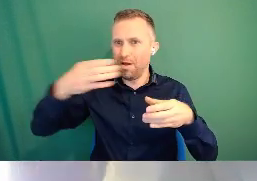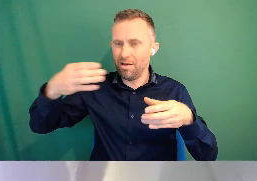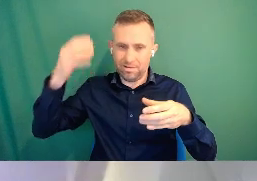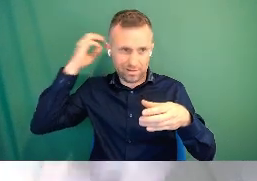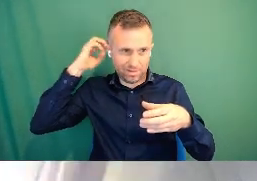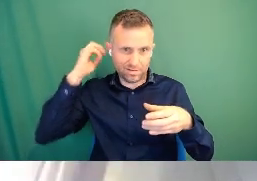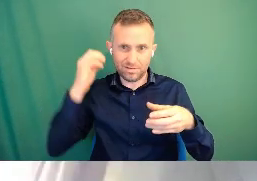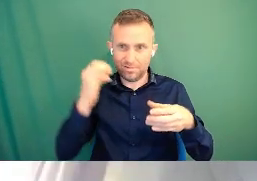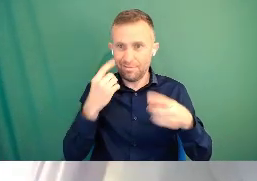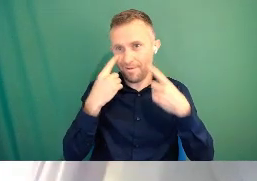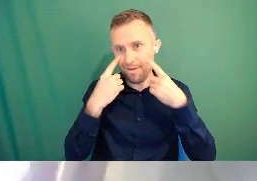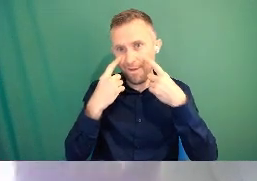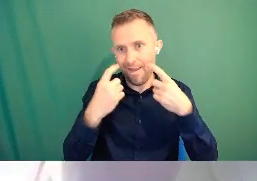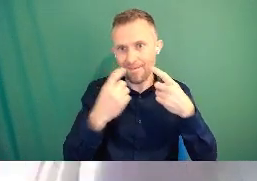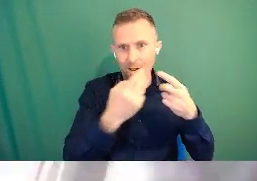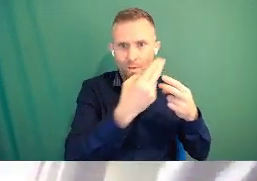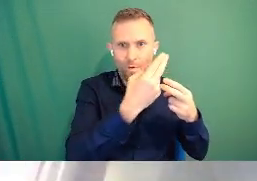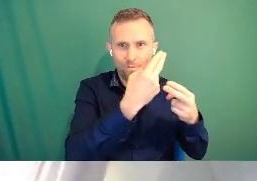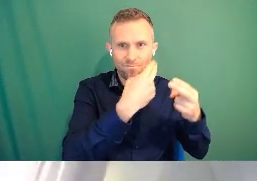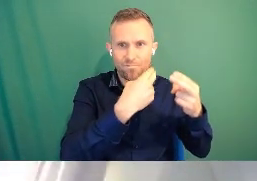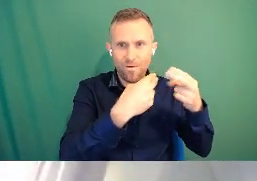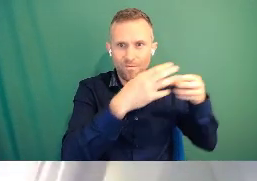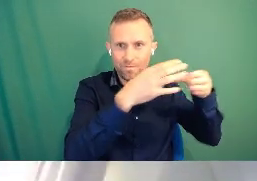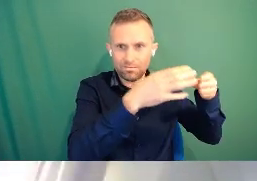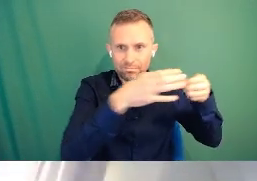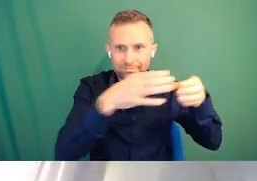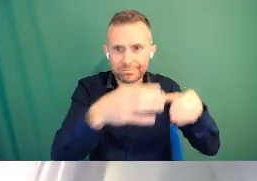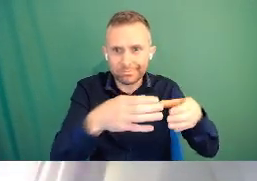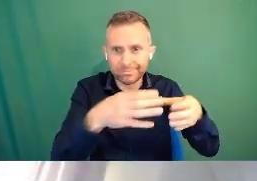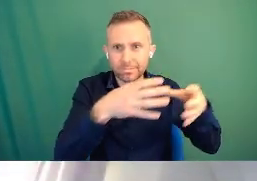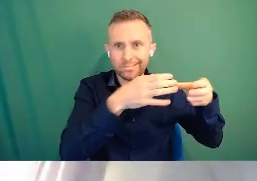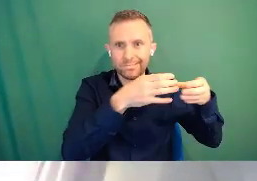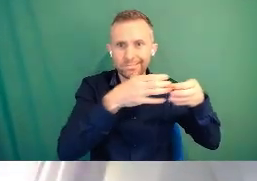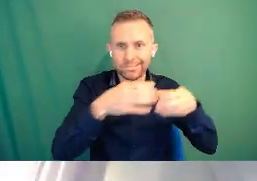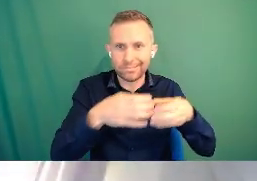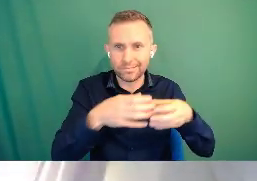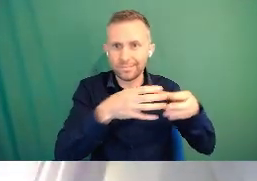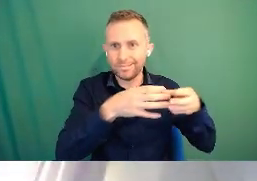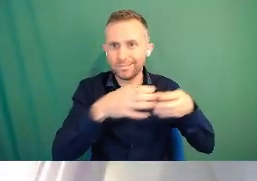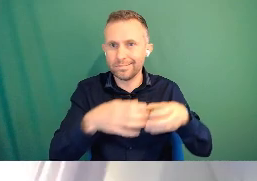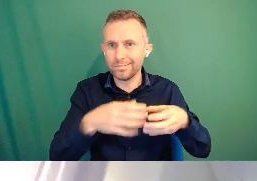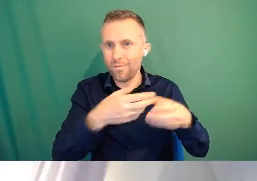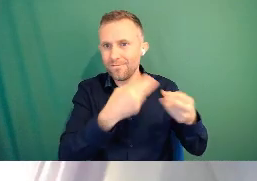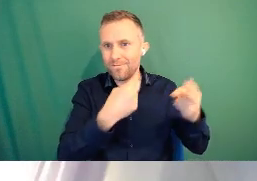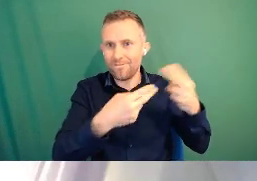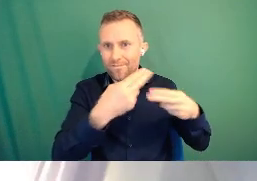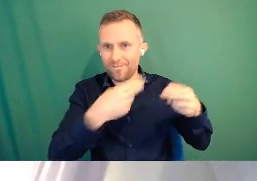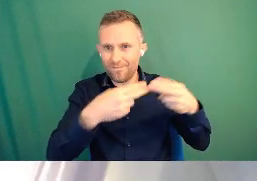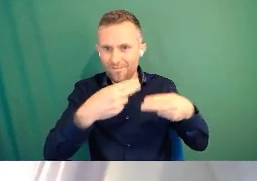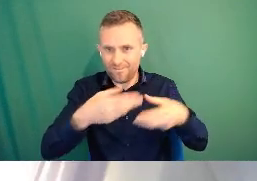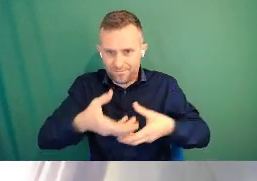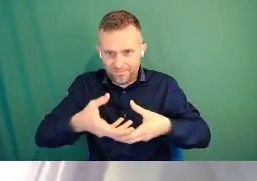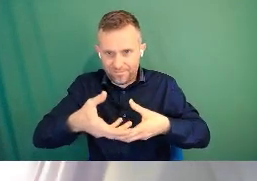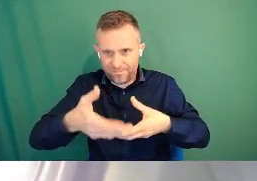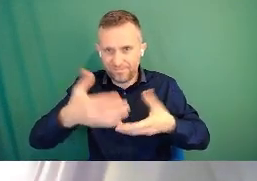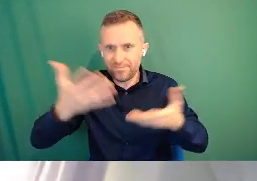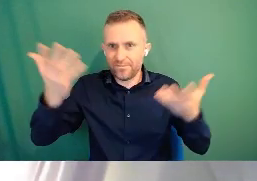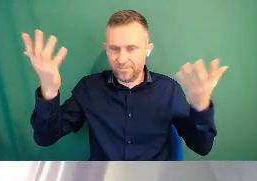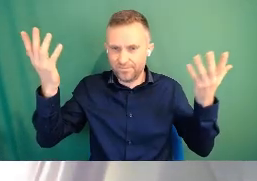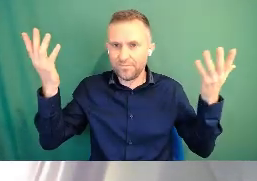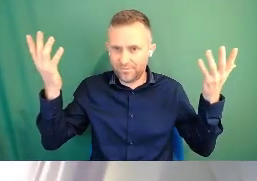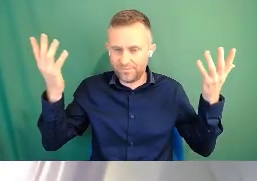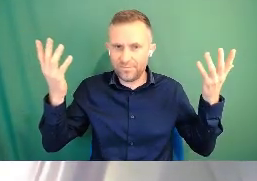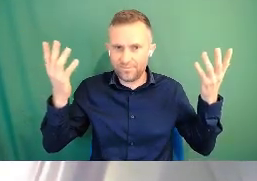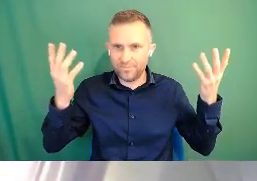Each stone was labelled up, brought all the way down to the bottom, and placed very carefully so that it will be able to be put